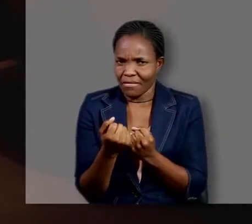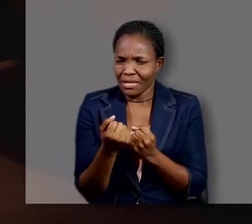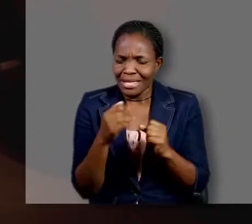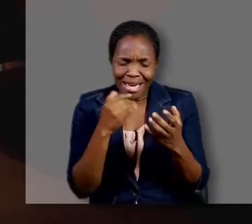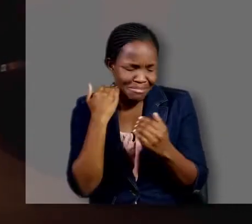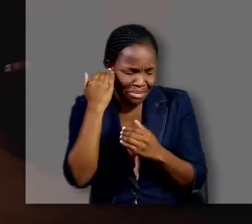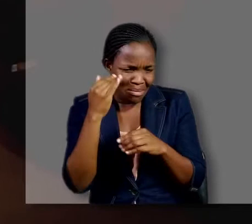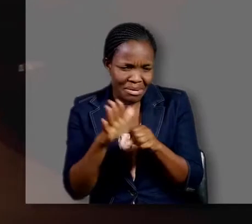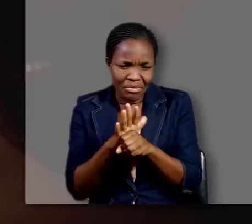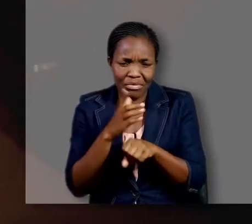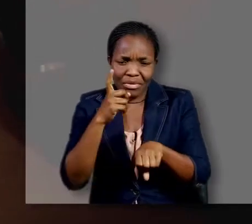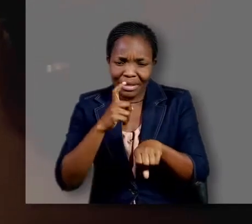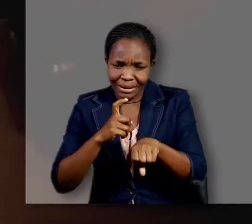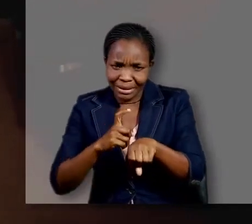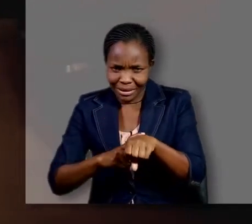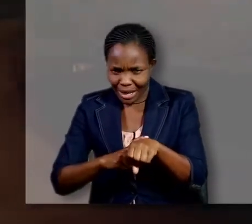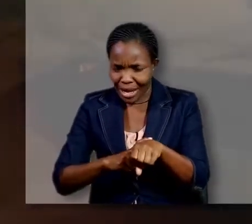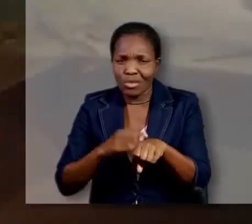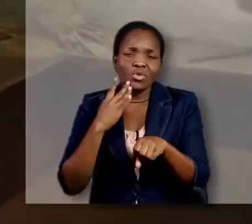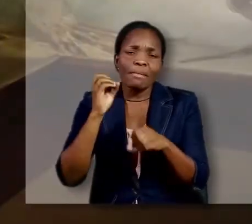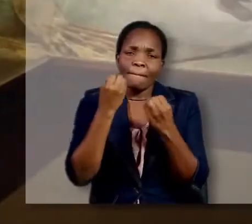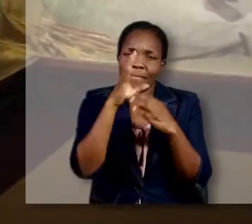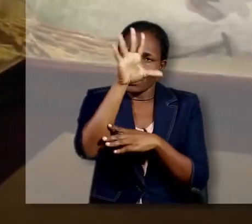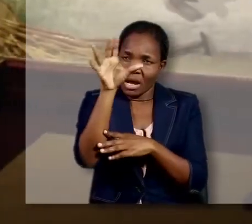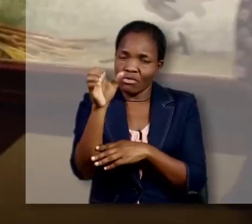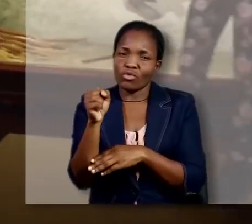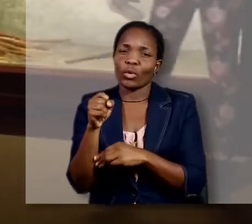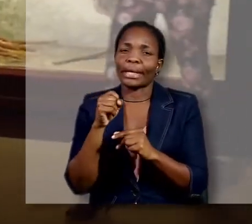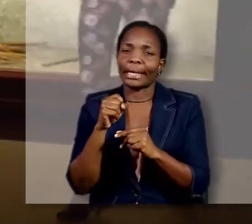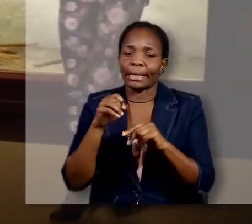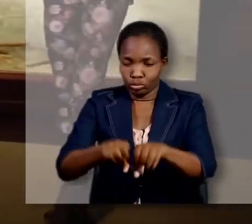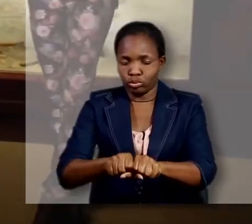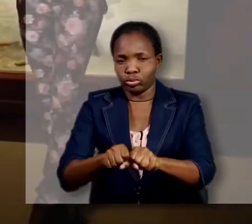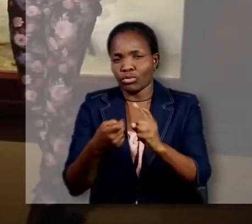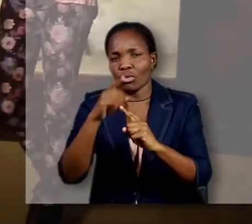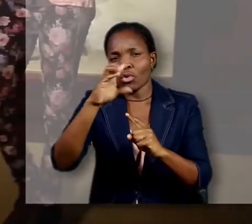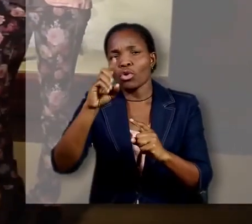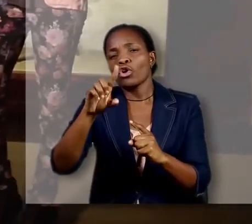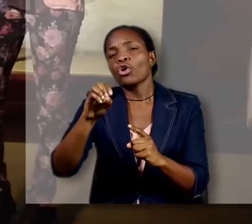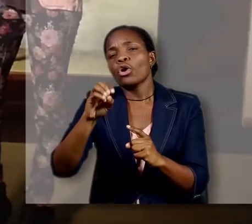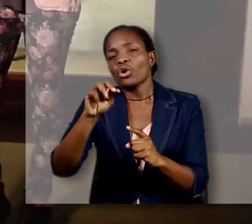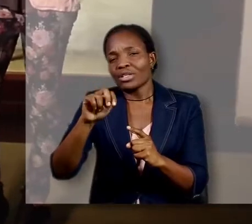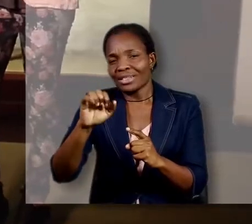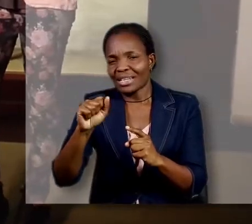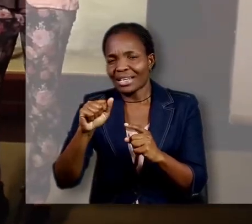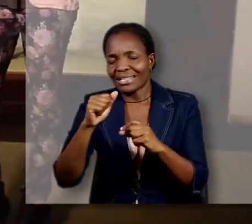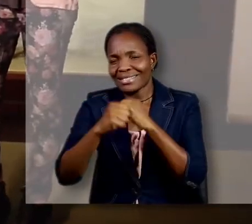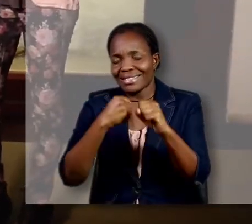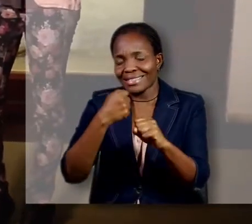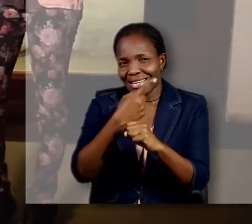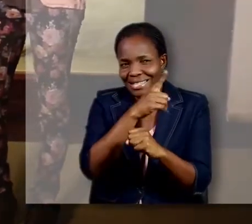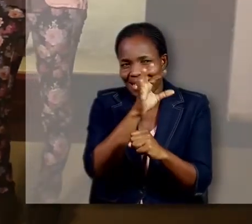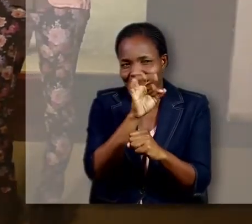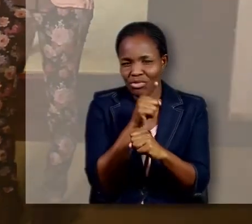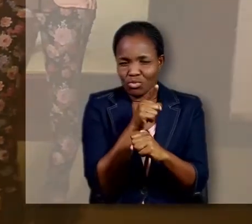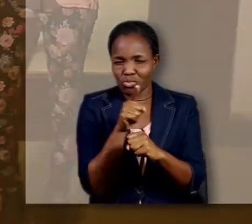mid-19th through the mid-20th centuries. A few monarchies still exist in Africa today. These are countries with a